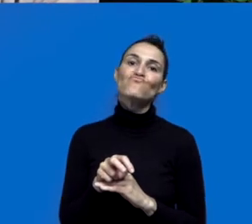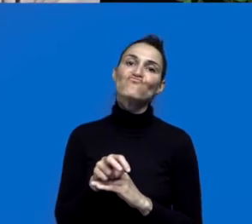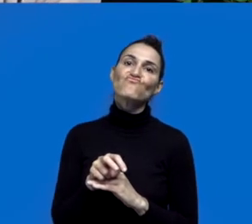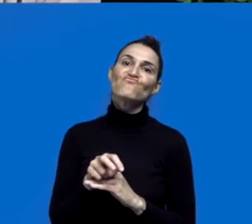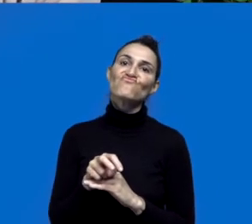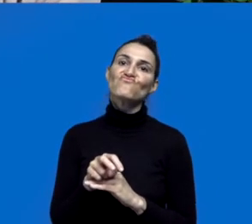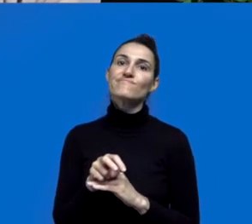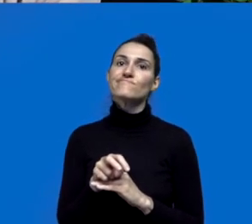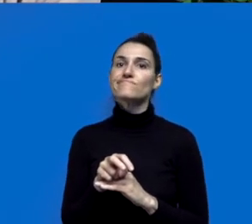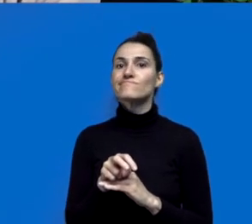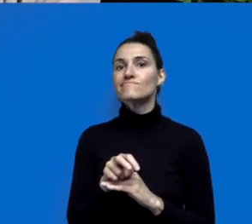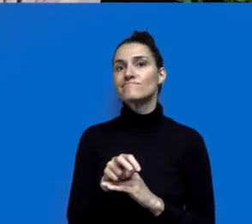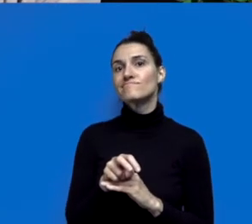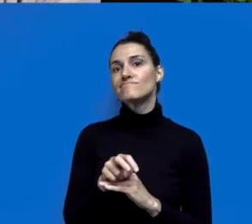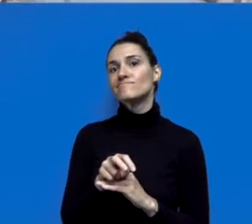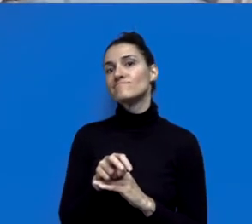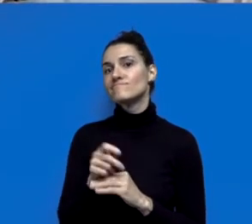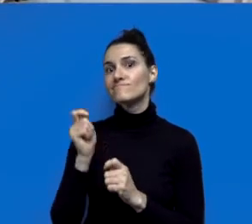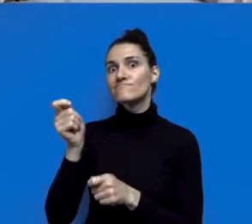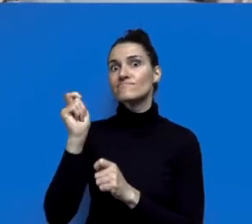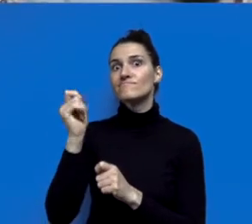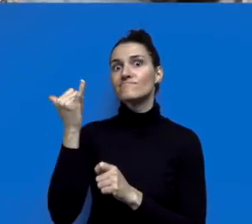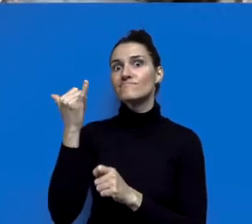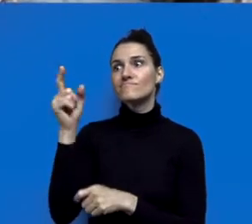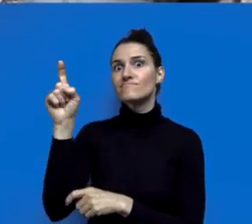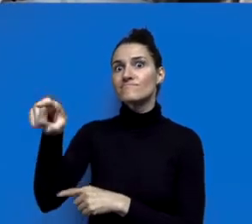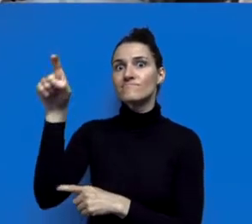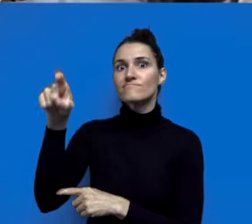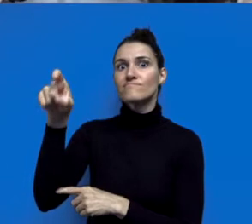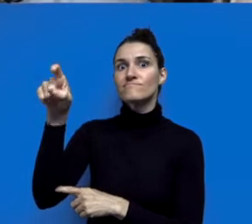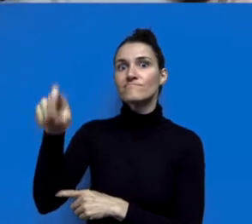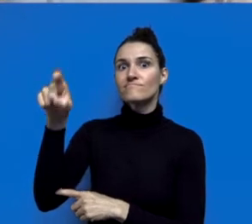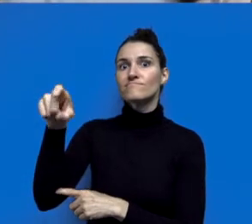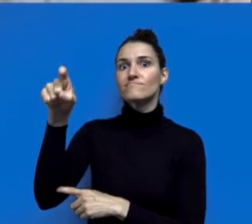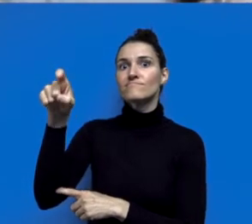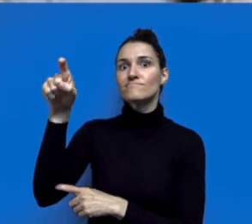Until wiggle, wiggle, wiggle. Wiggle, wiggle, wiggle.